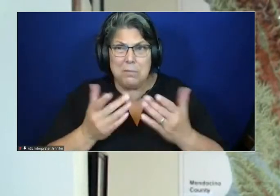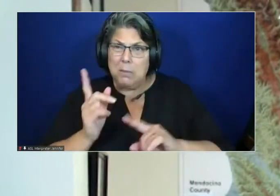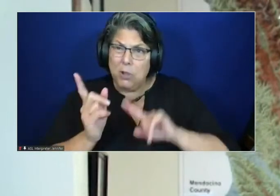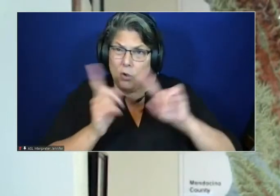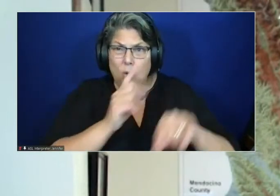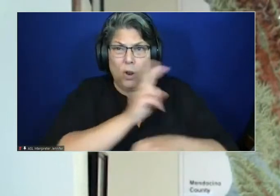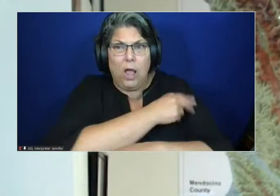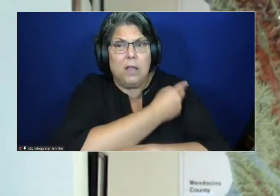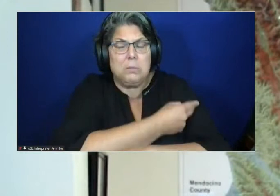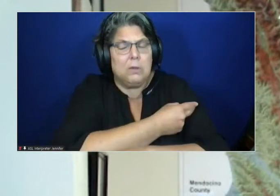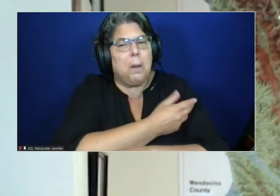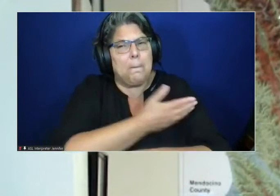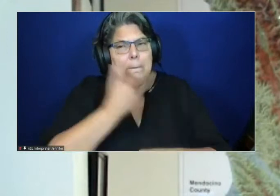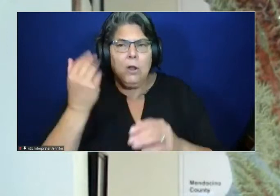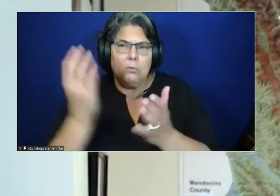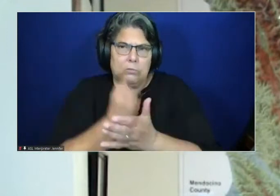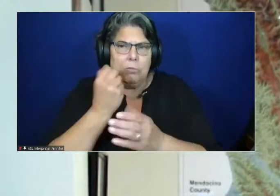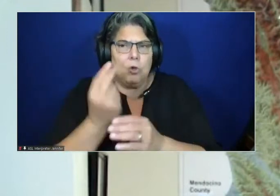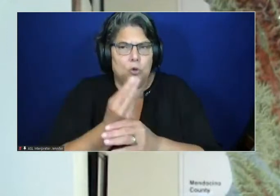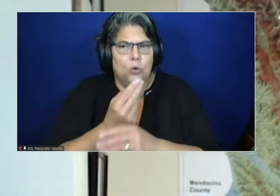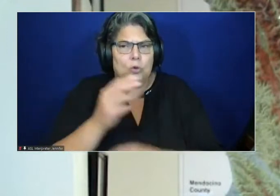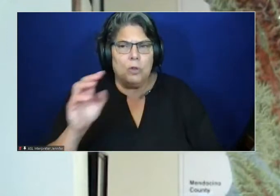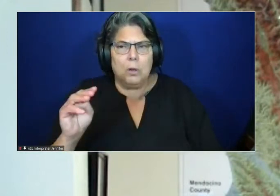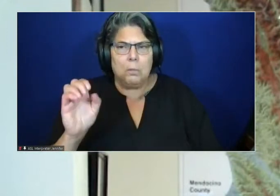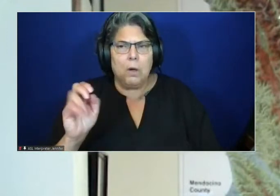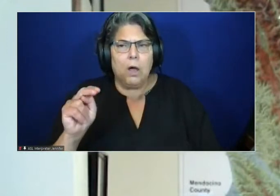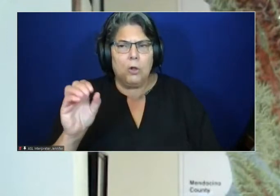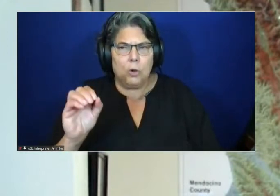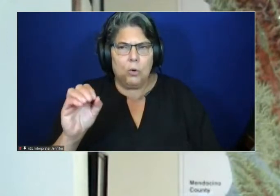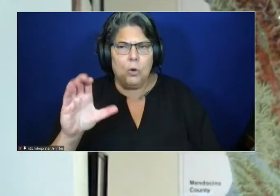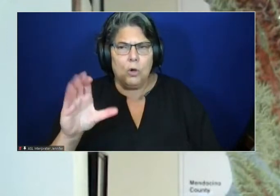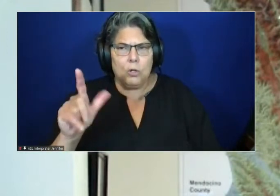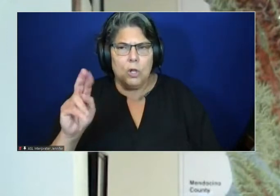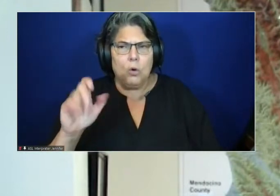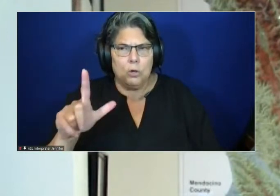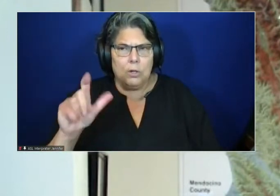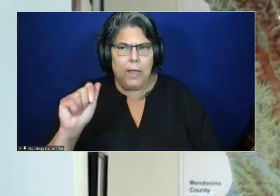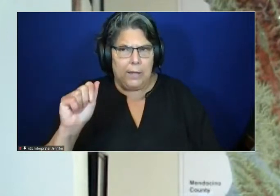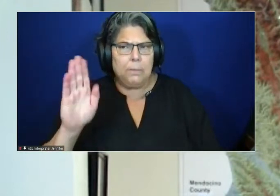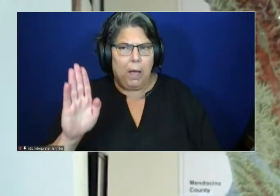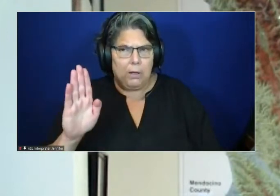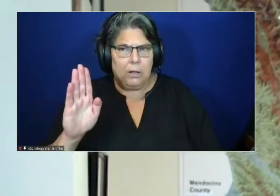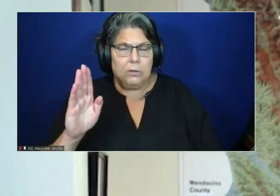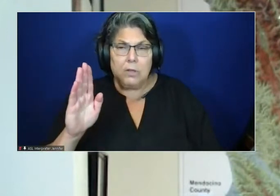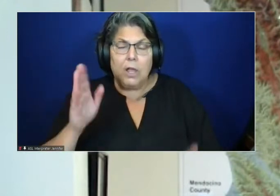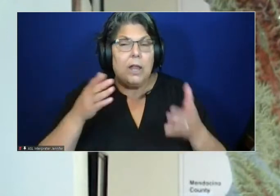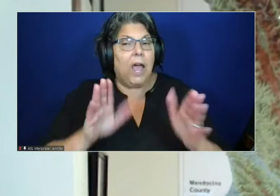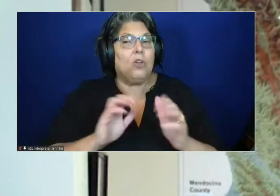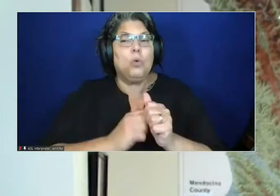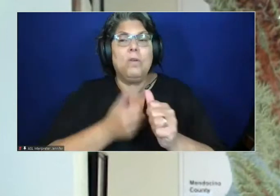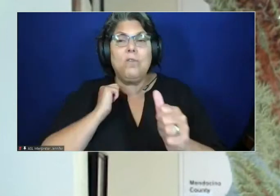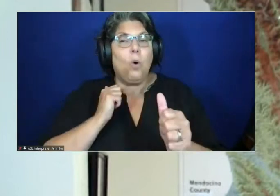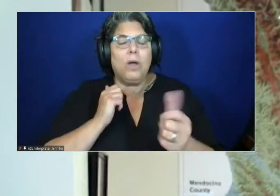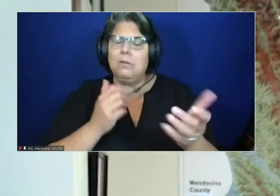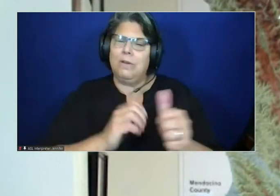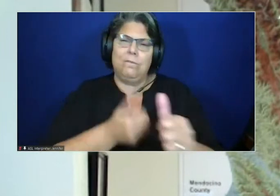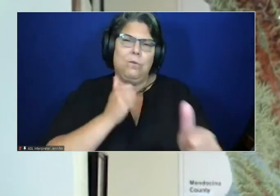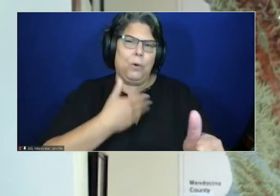use that we want to make of the monoclonal antibodies. And the way to prevent, and we all love prevention, is to